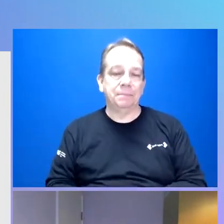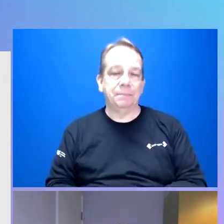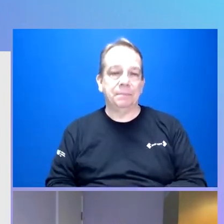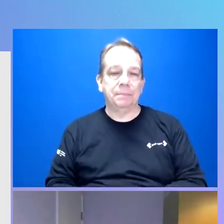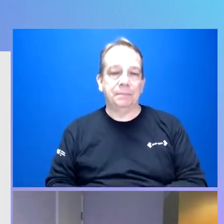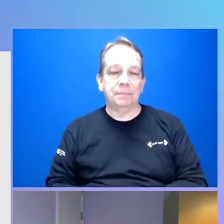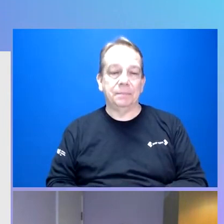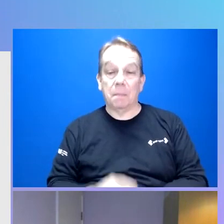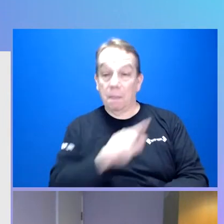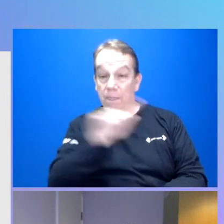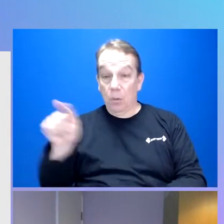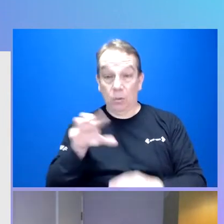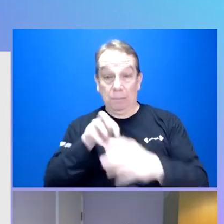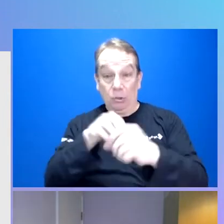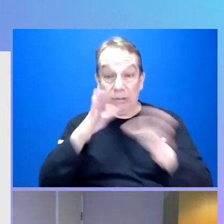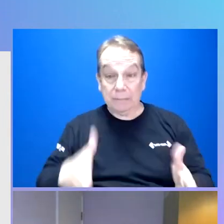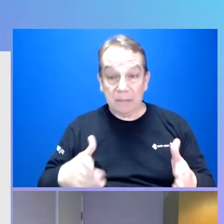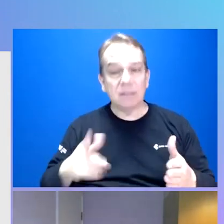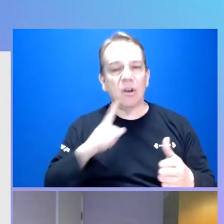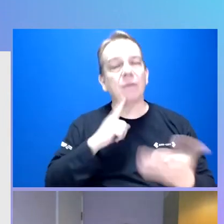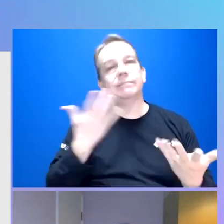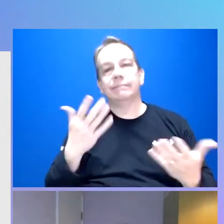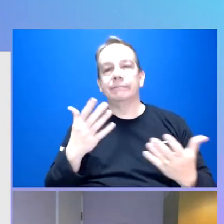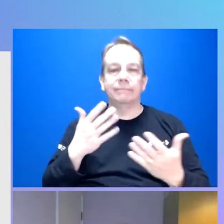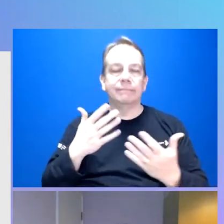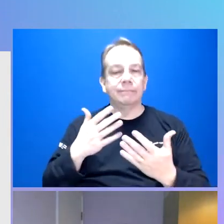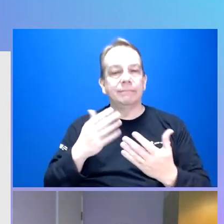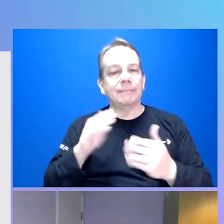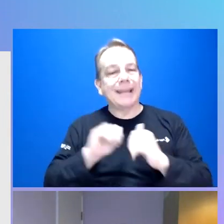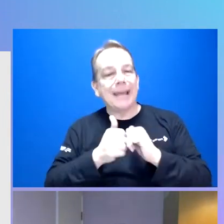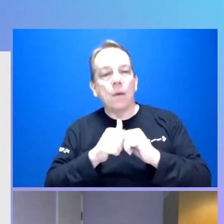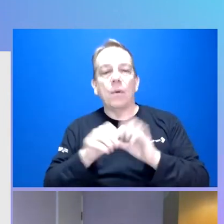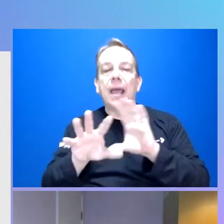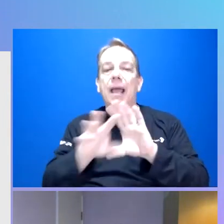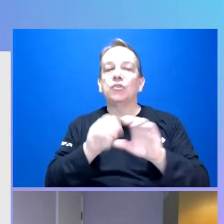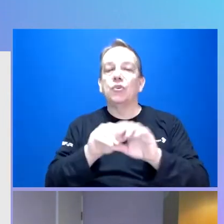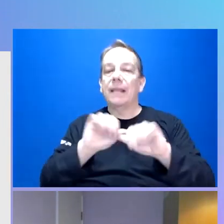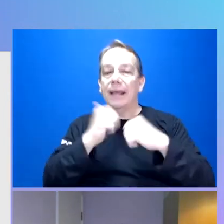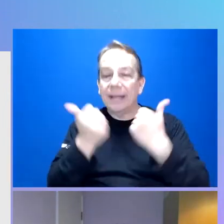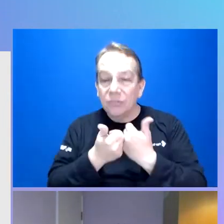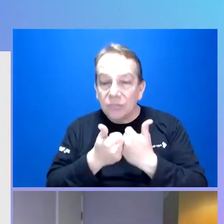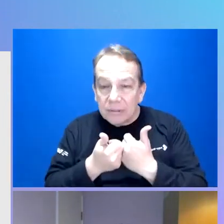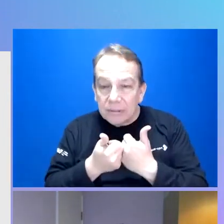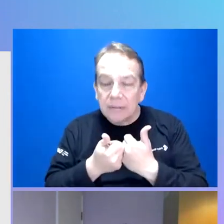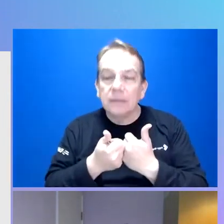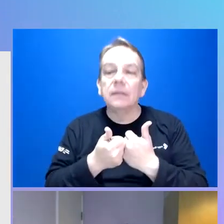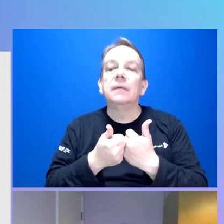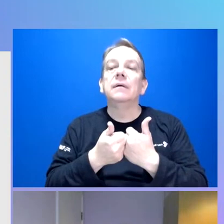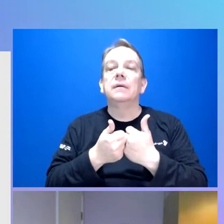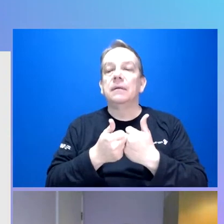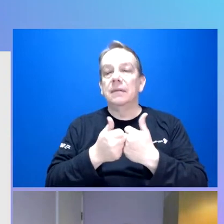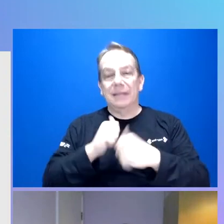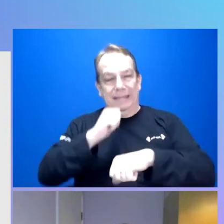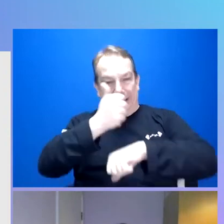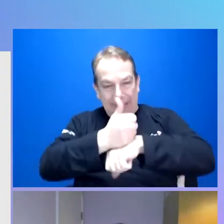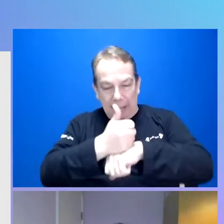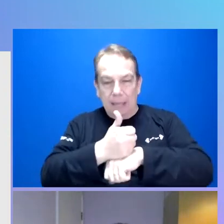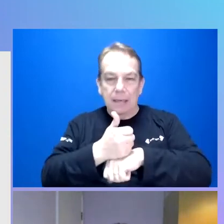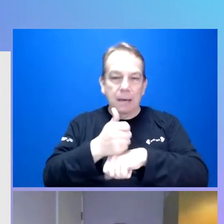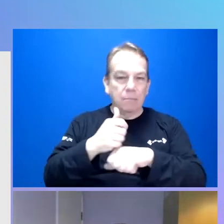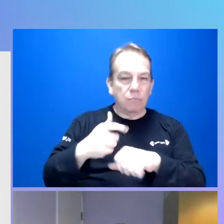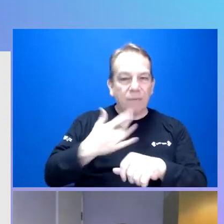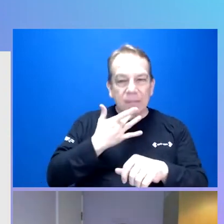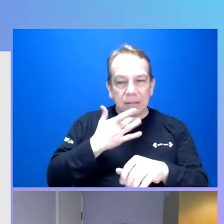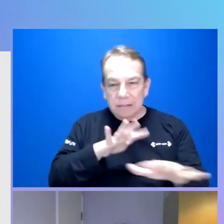These participants are usually accessed via external agencies or dedicated firms, which are separate to the company that